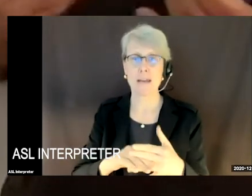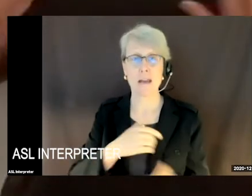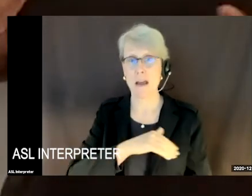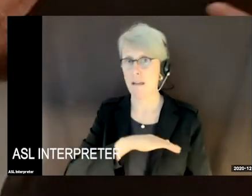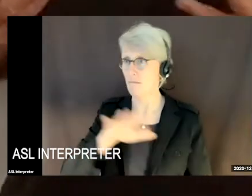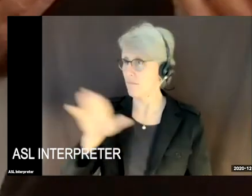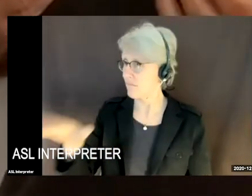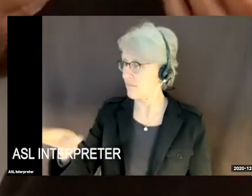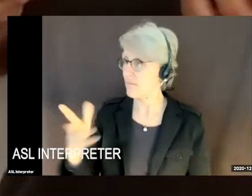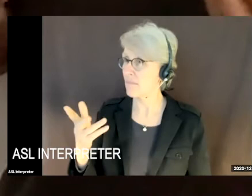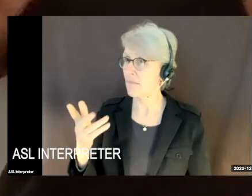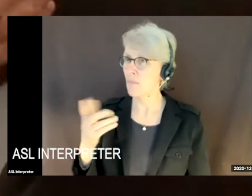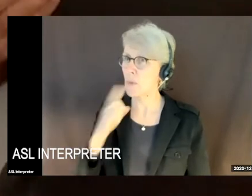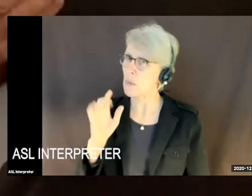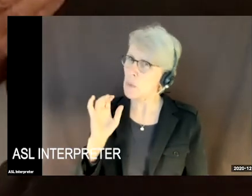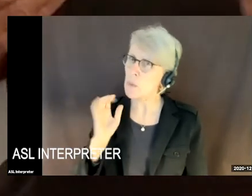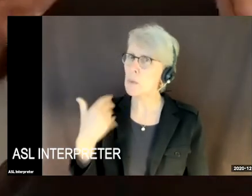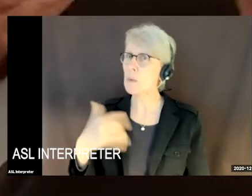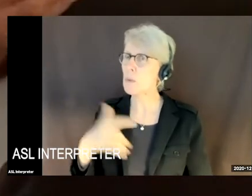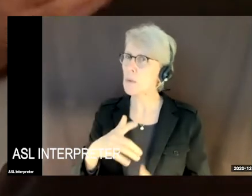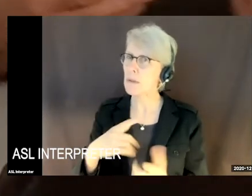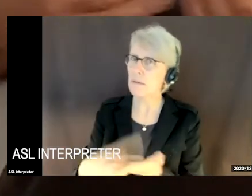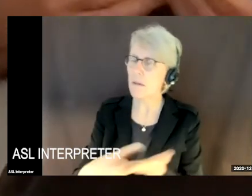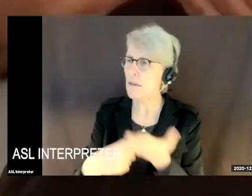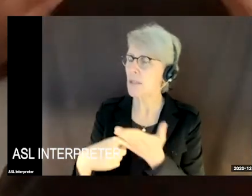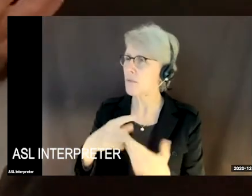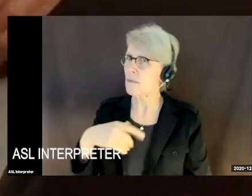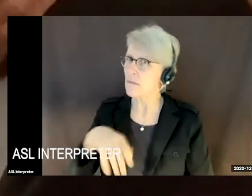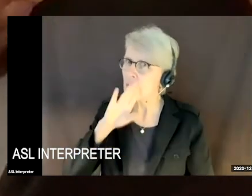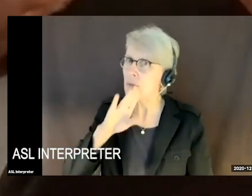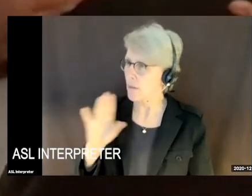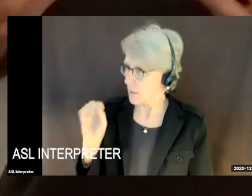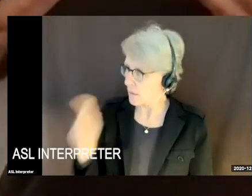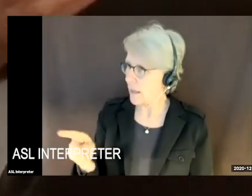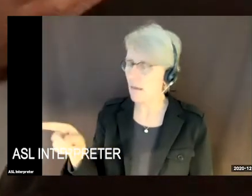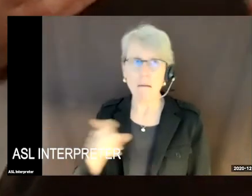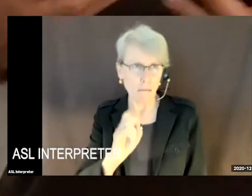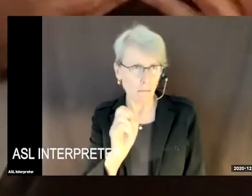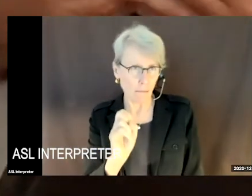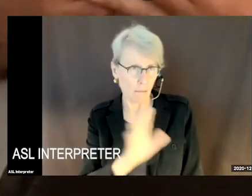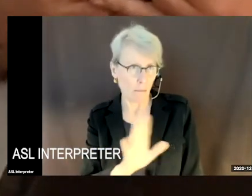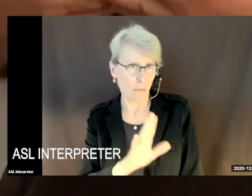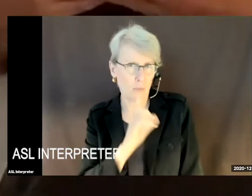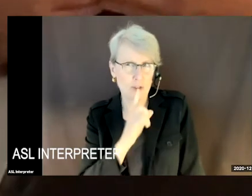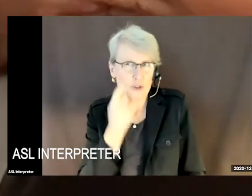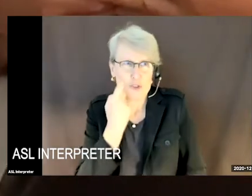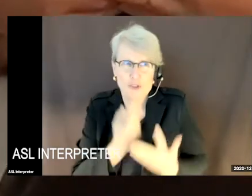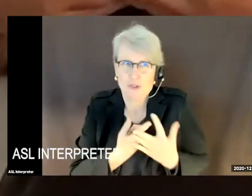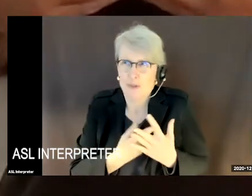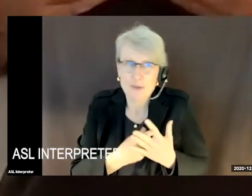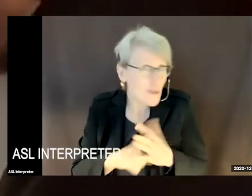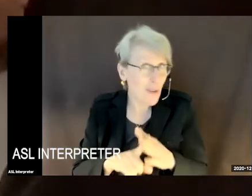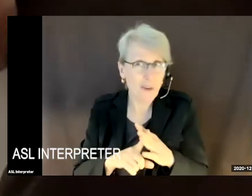going anywhere. And at the break, I went over and I said, "Are you okay? These are really frustrating conversations." And